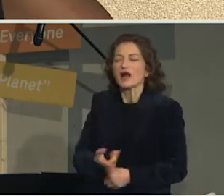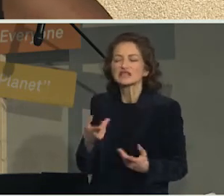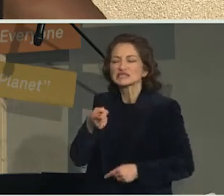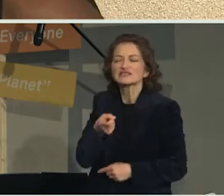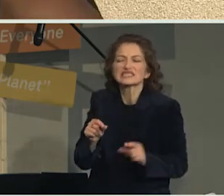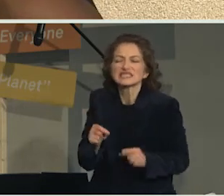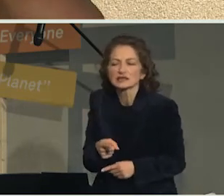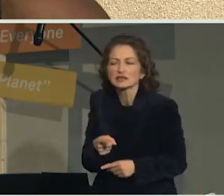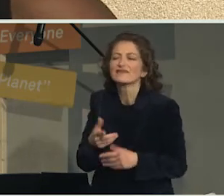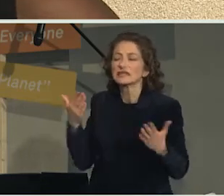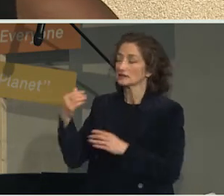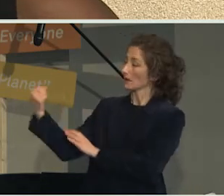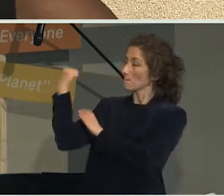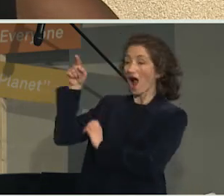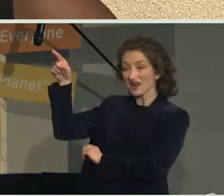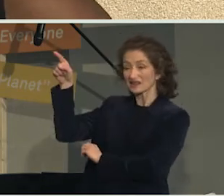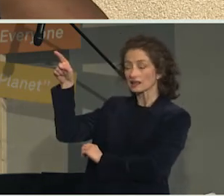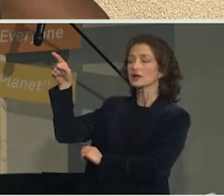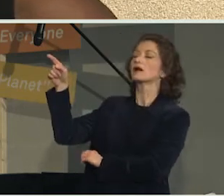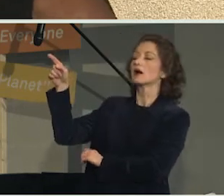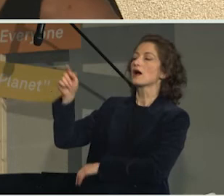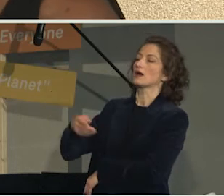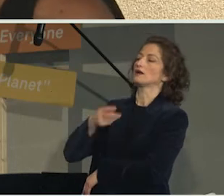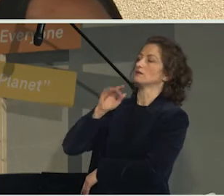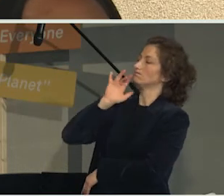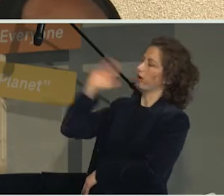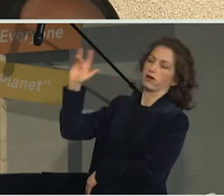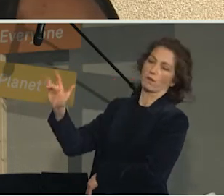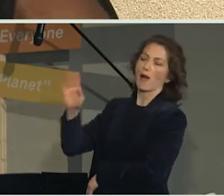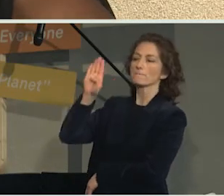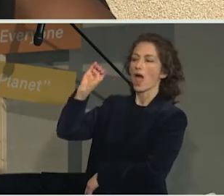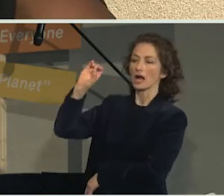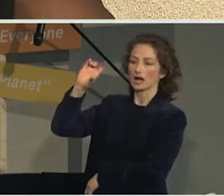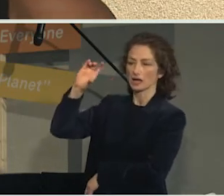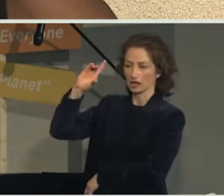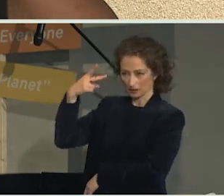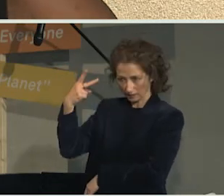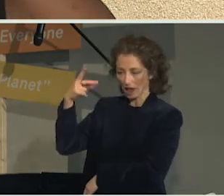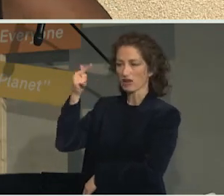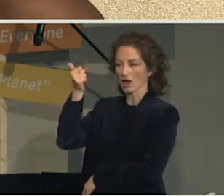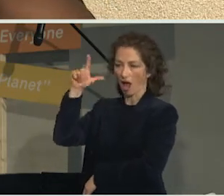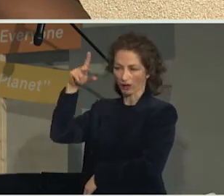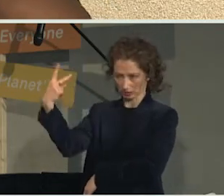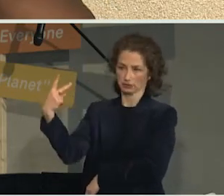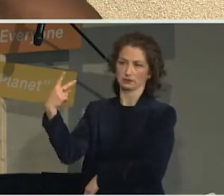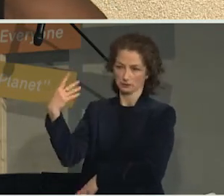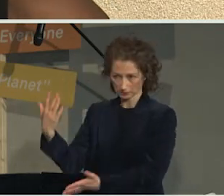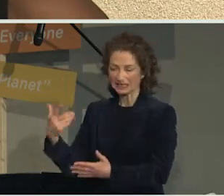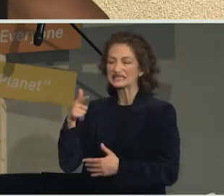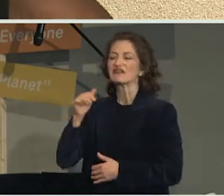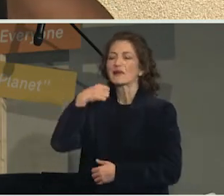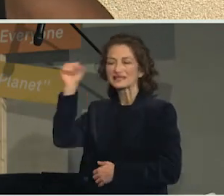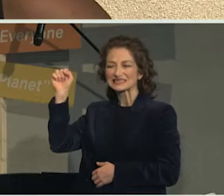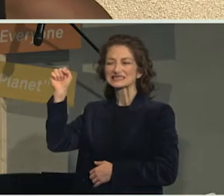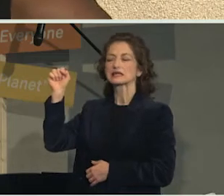own appetite for backtalk was activated by my mom and my dad in the 70s, by feminist backtalk